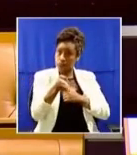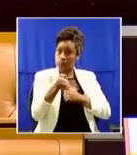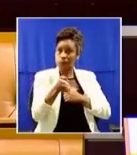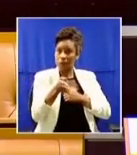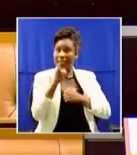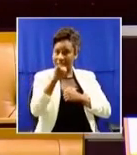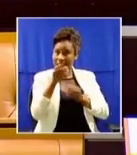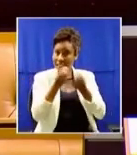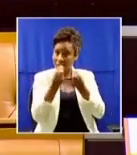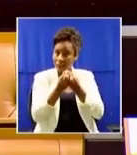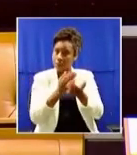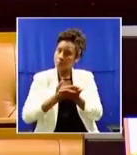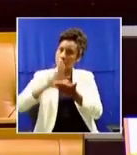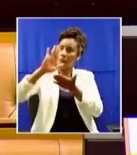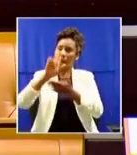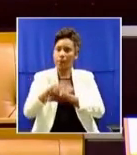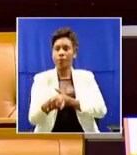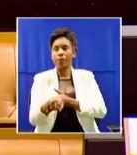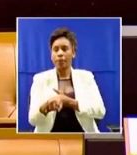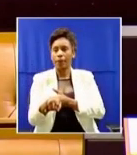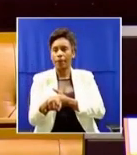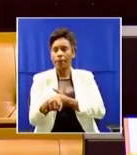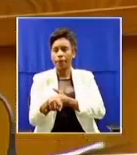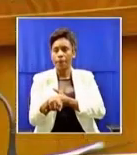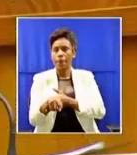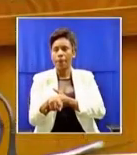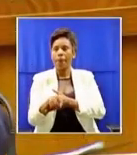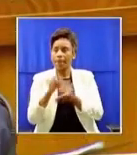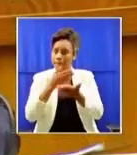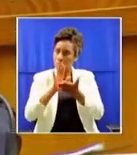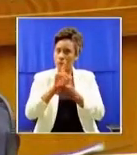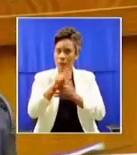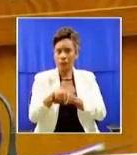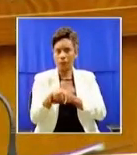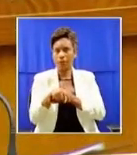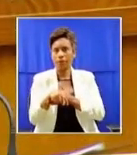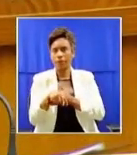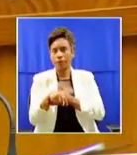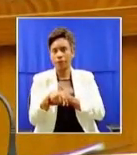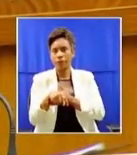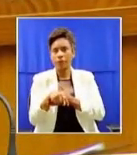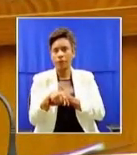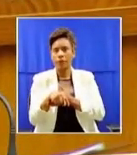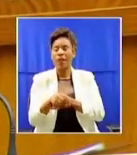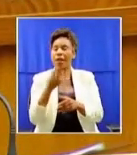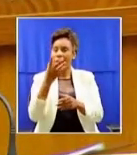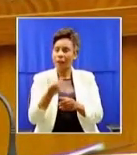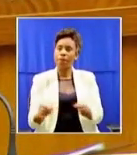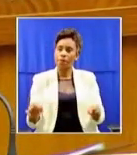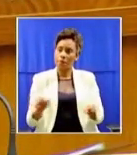to be removed. It has to be removed, and a completely